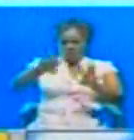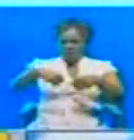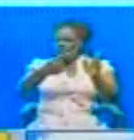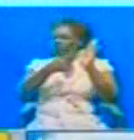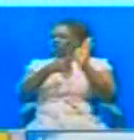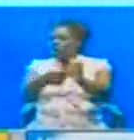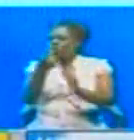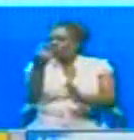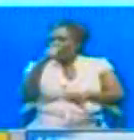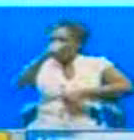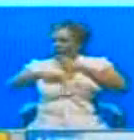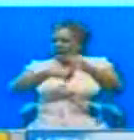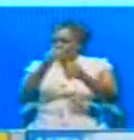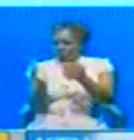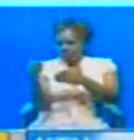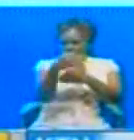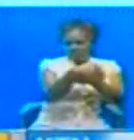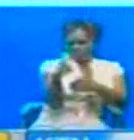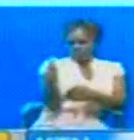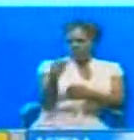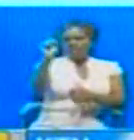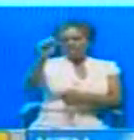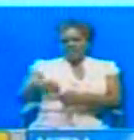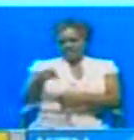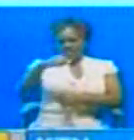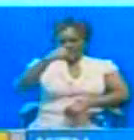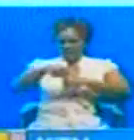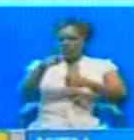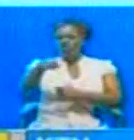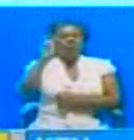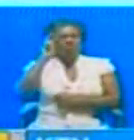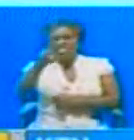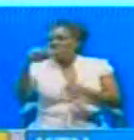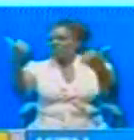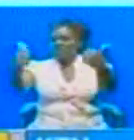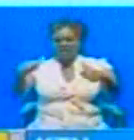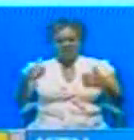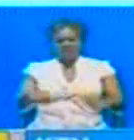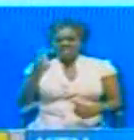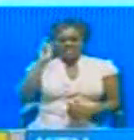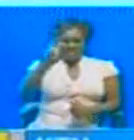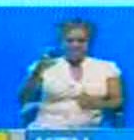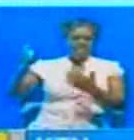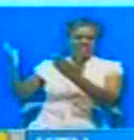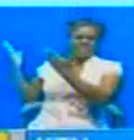piece of the action that goes on behind the scenes. Yes, that action that you never get to see. Well, take a look at